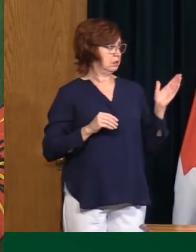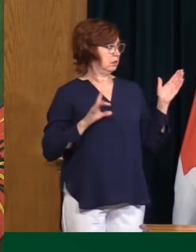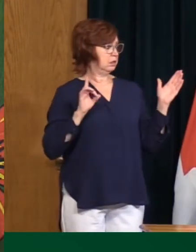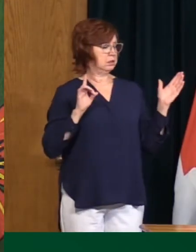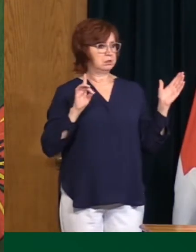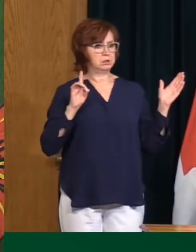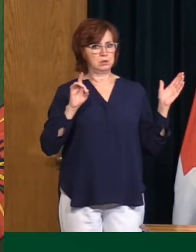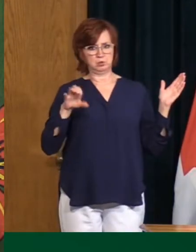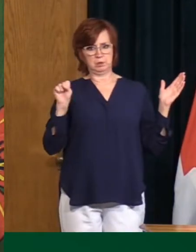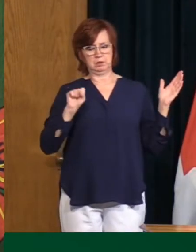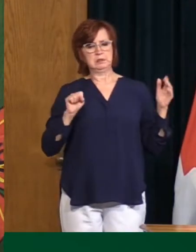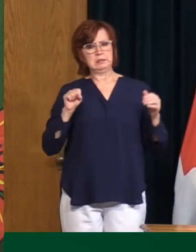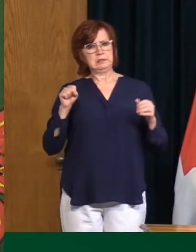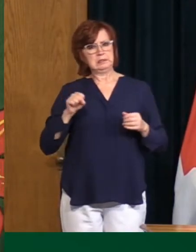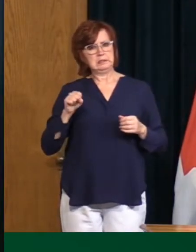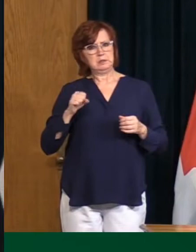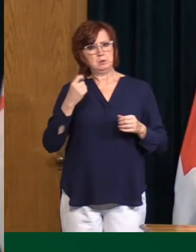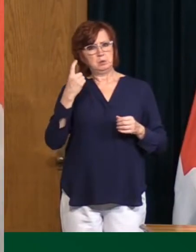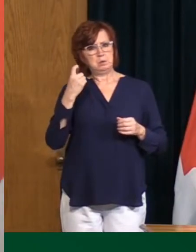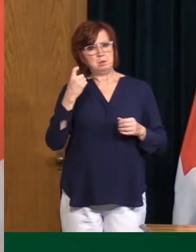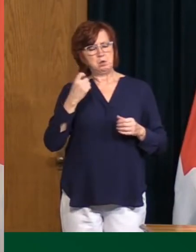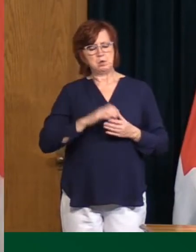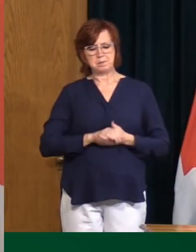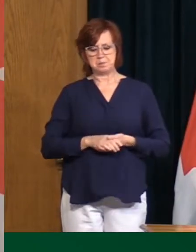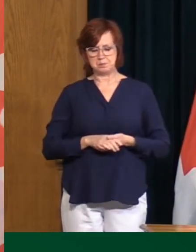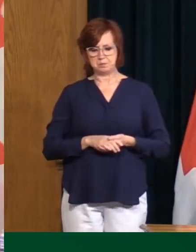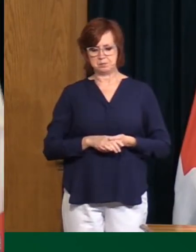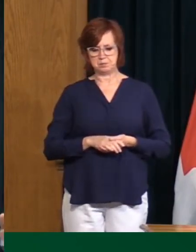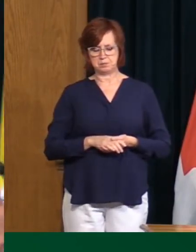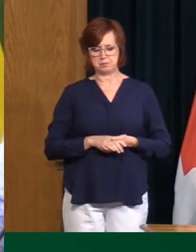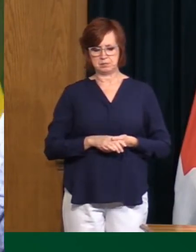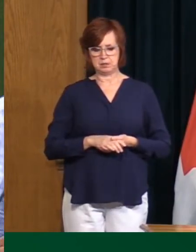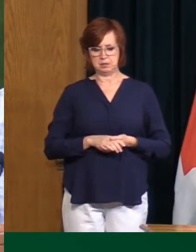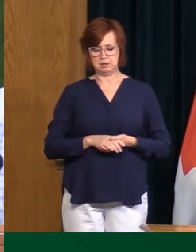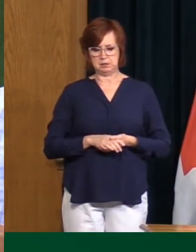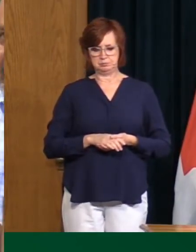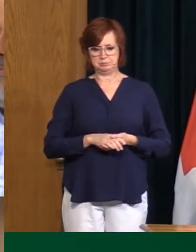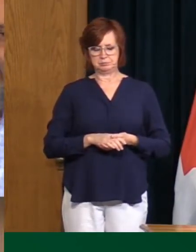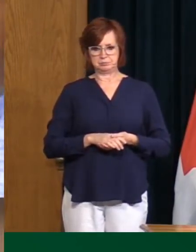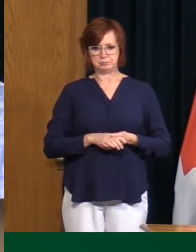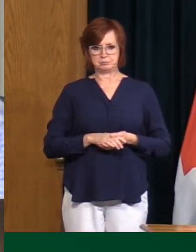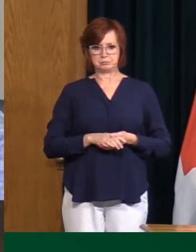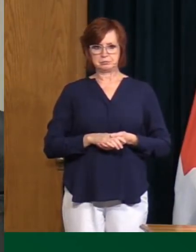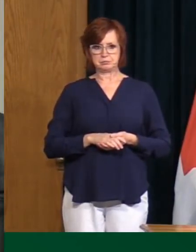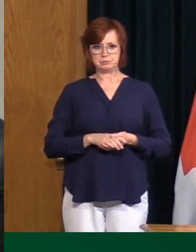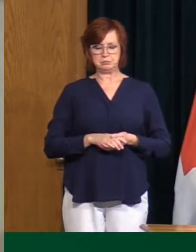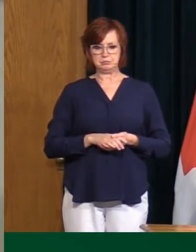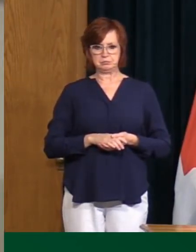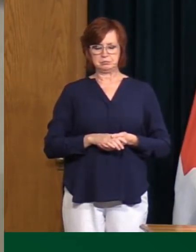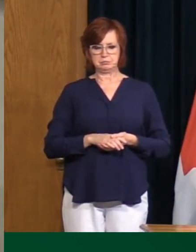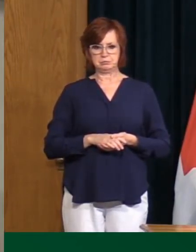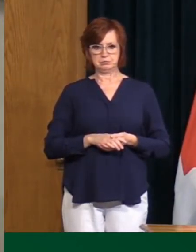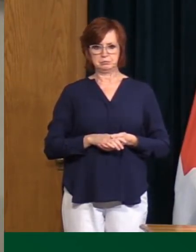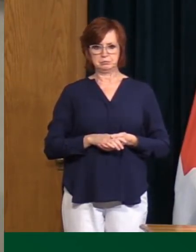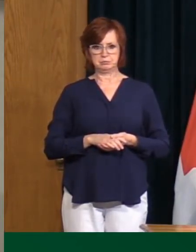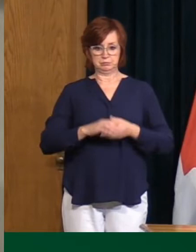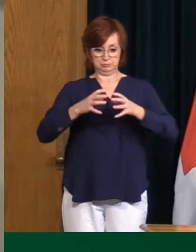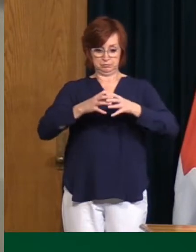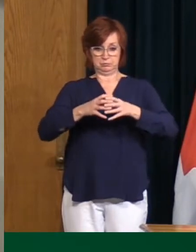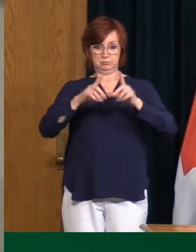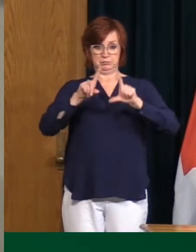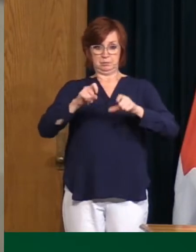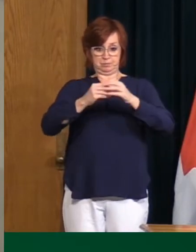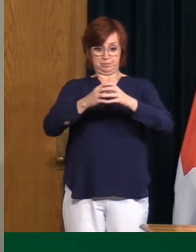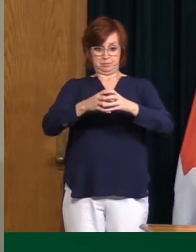I think the other thing that I like to just say is that we also need to not just expand testing, which we are, but also